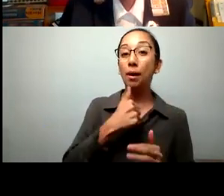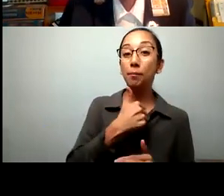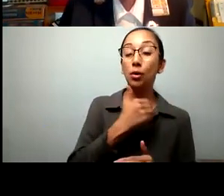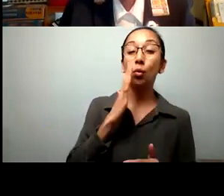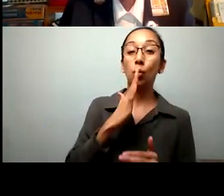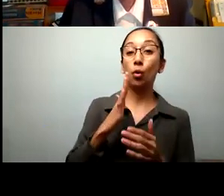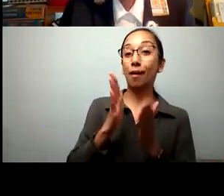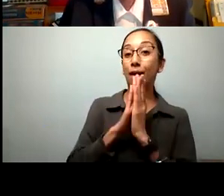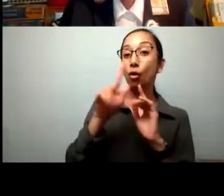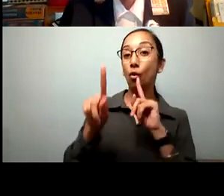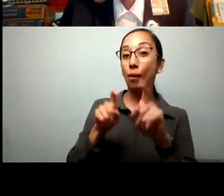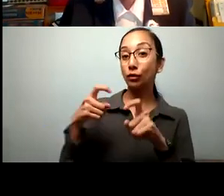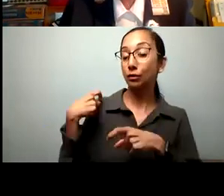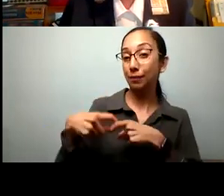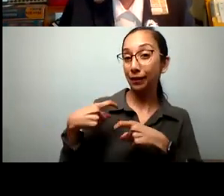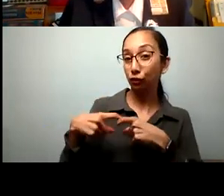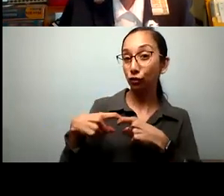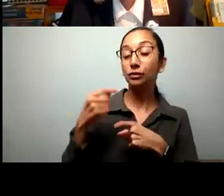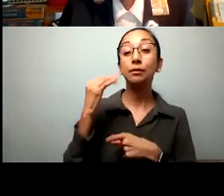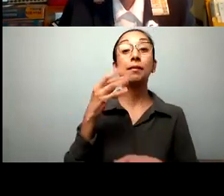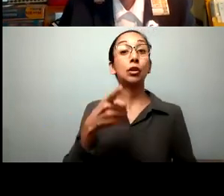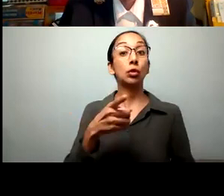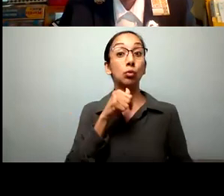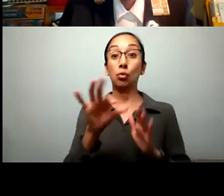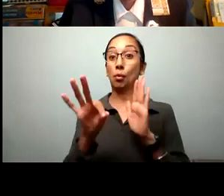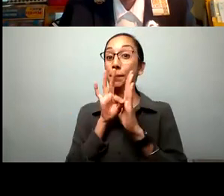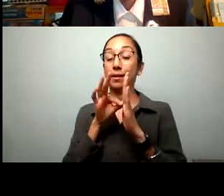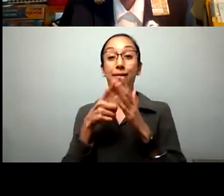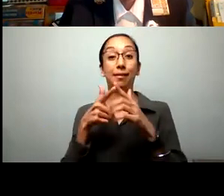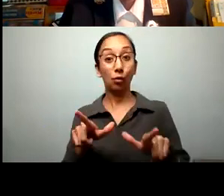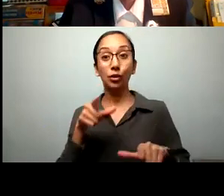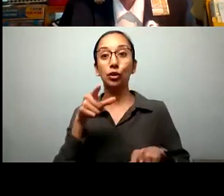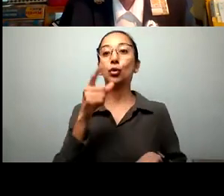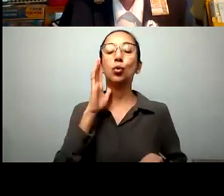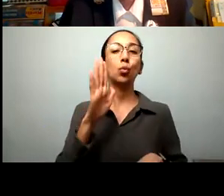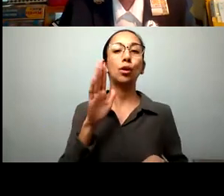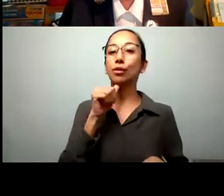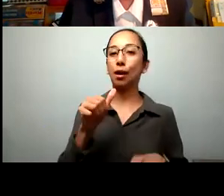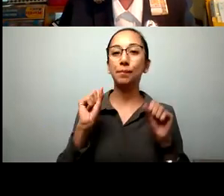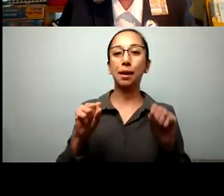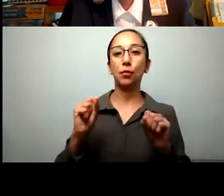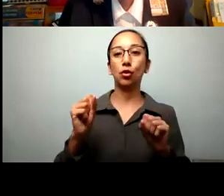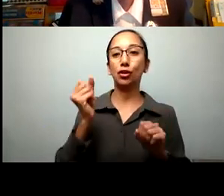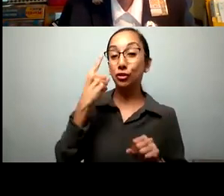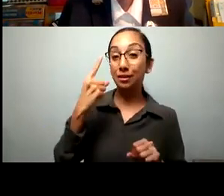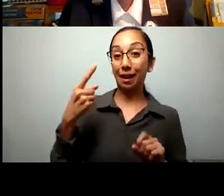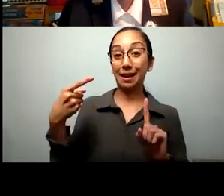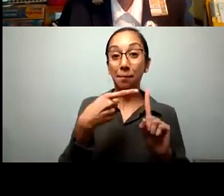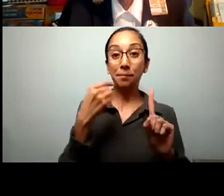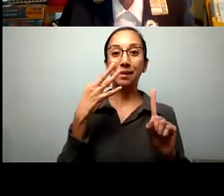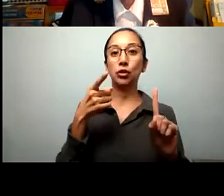in Spanish. If you do not select a language, you will not be able to understand him if you need